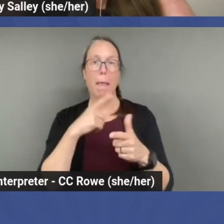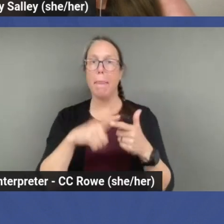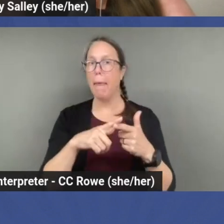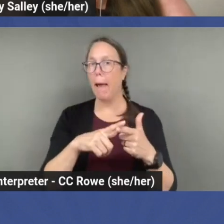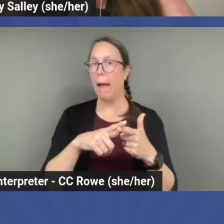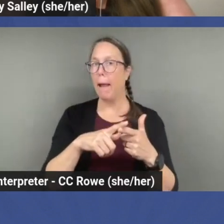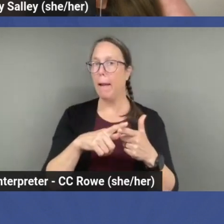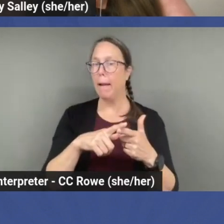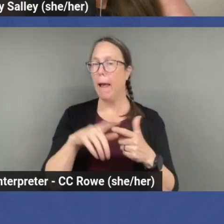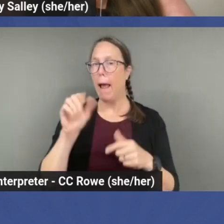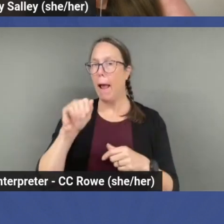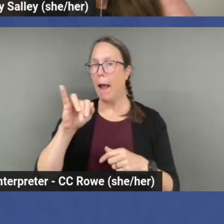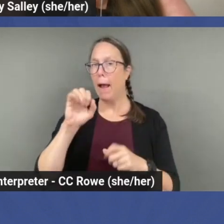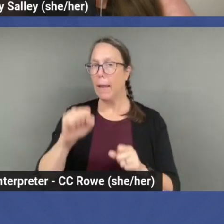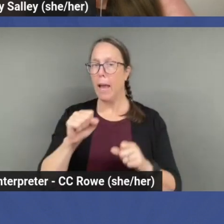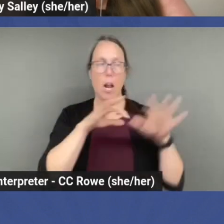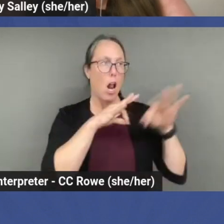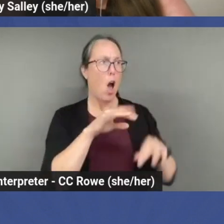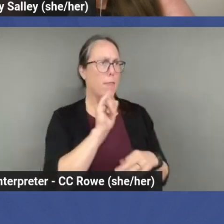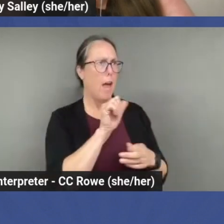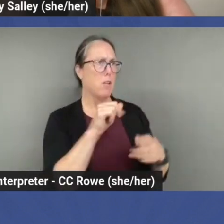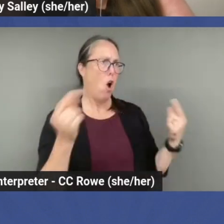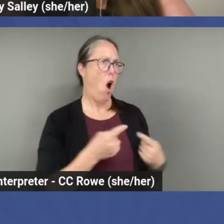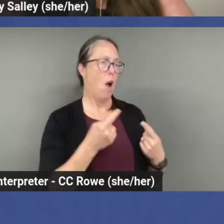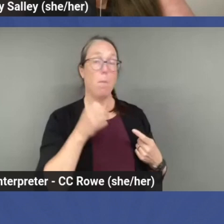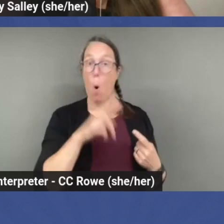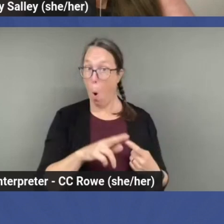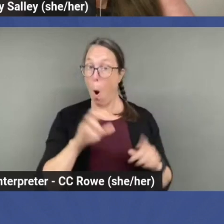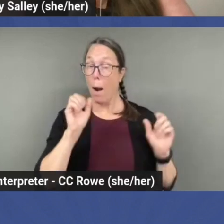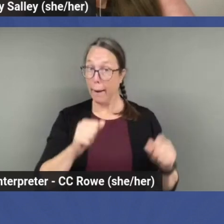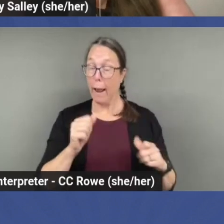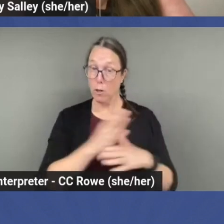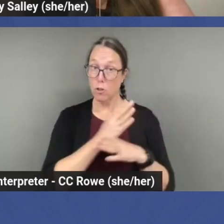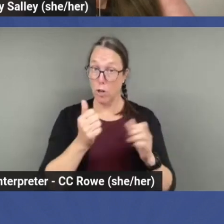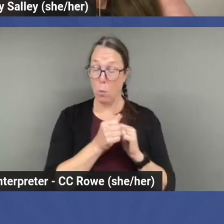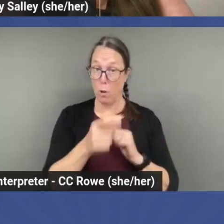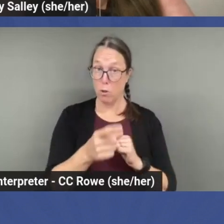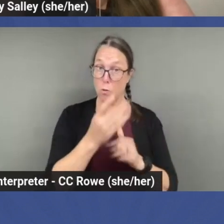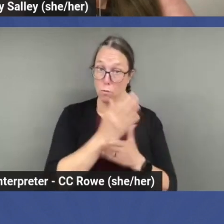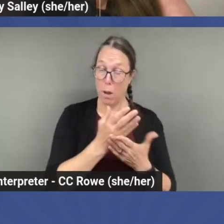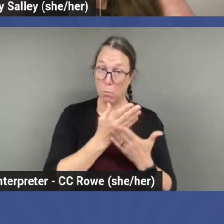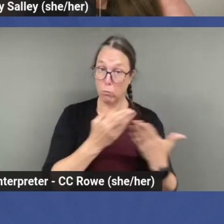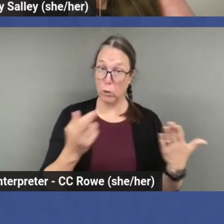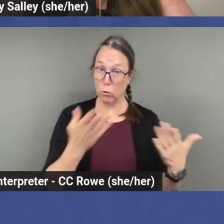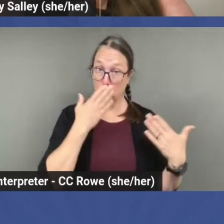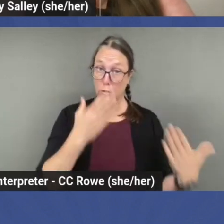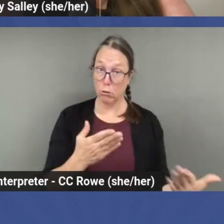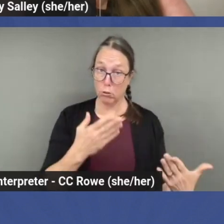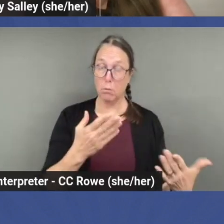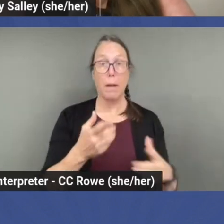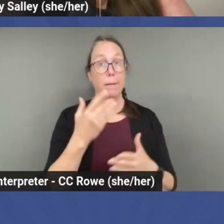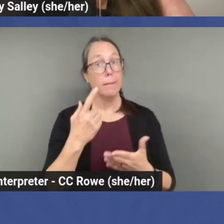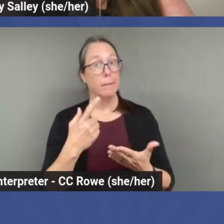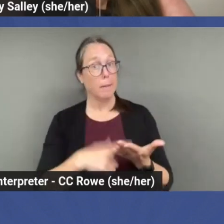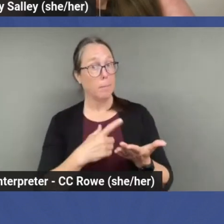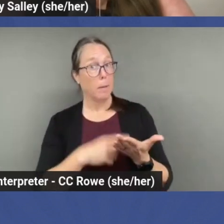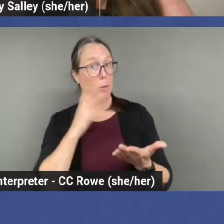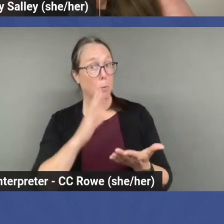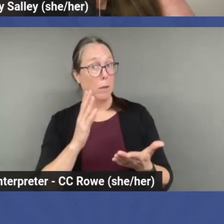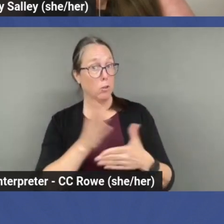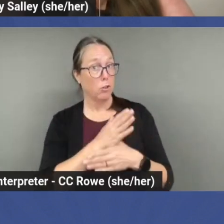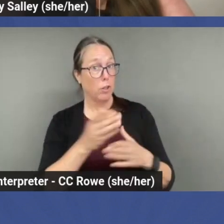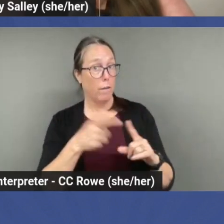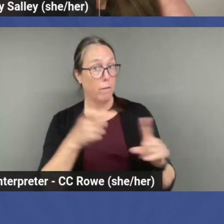that's something harmful, or they are going to actually share with you resources once they share some from Planned Parenthood, but sometimes like, no,